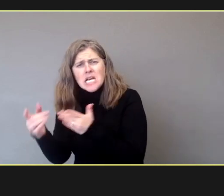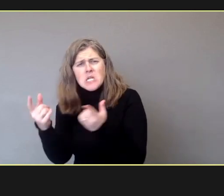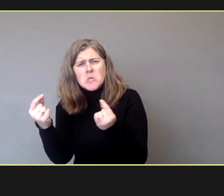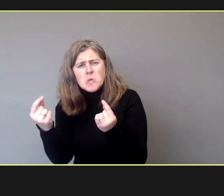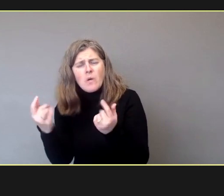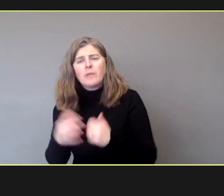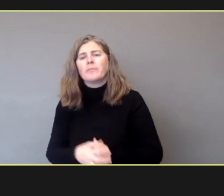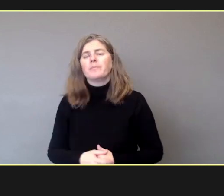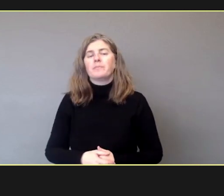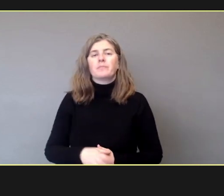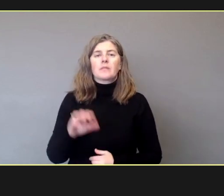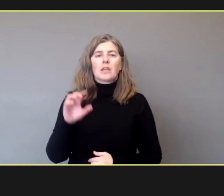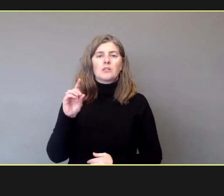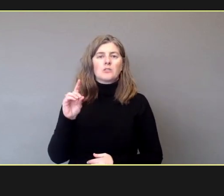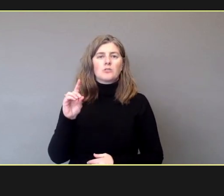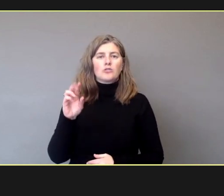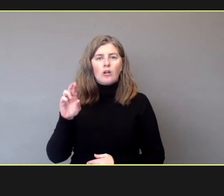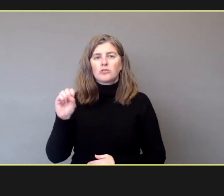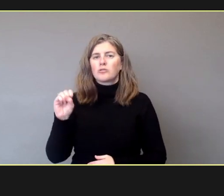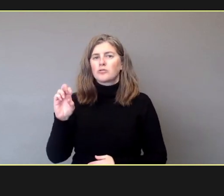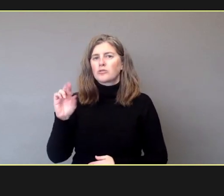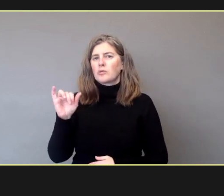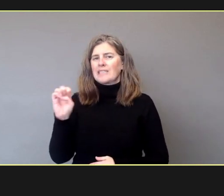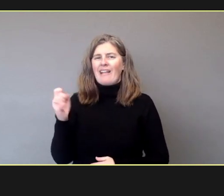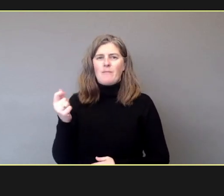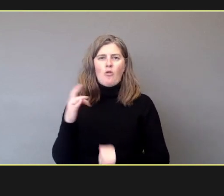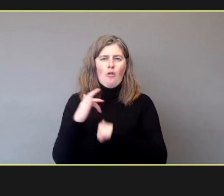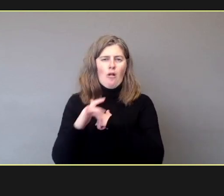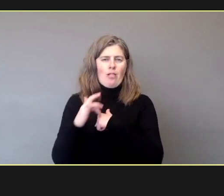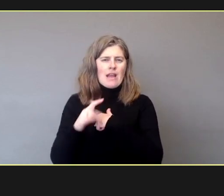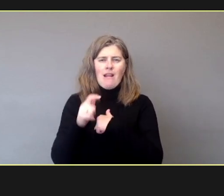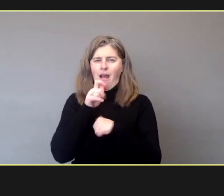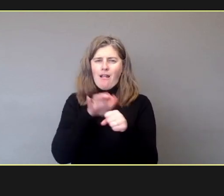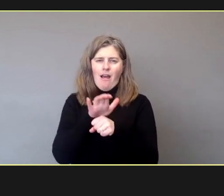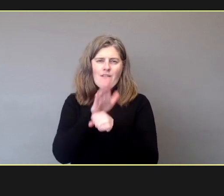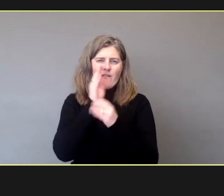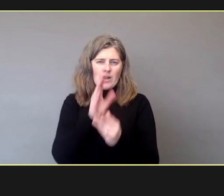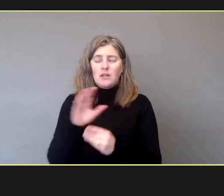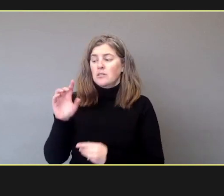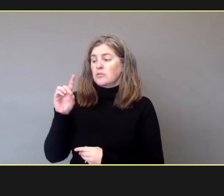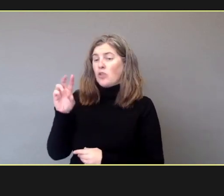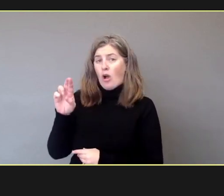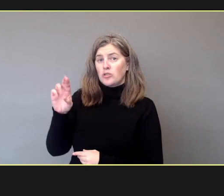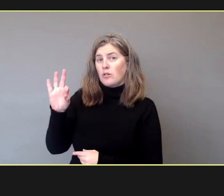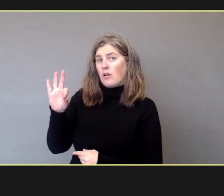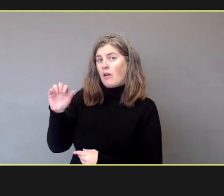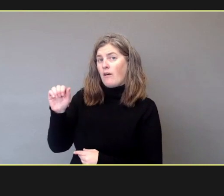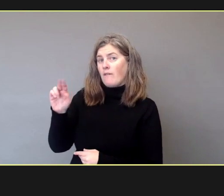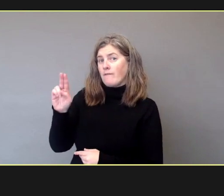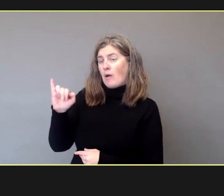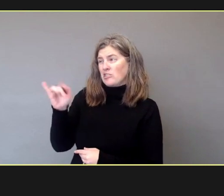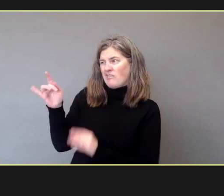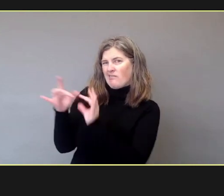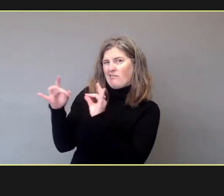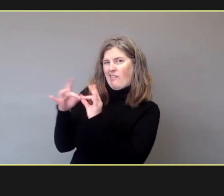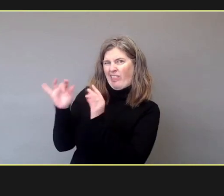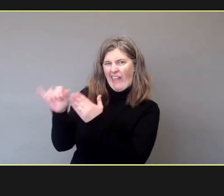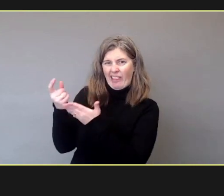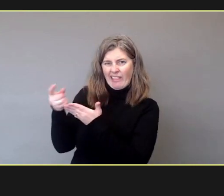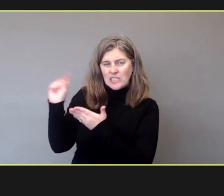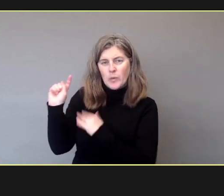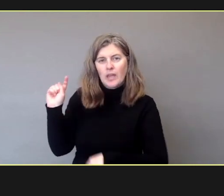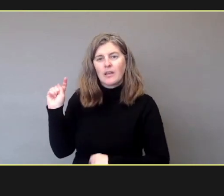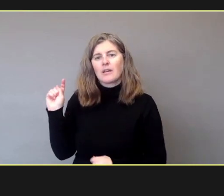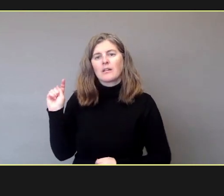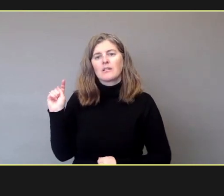Well, I think it's a little premature. We don't have enough information. Dr. Fauci was talking about this last week. I